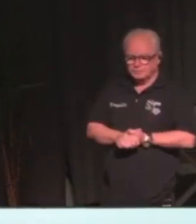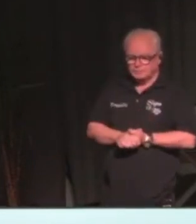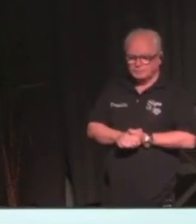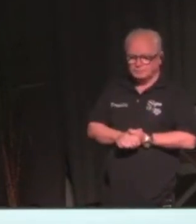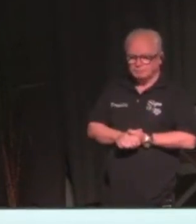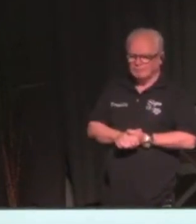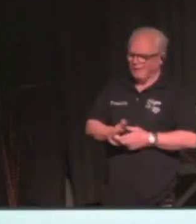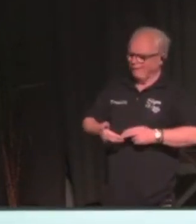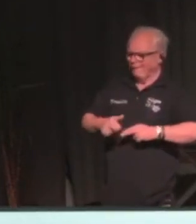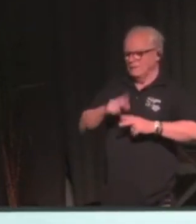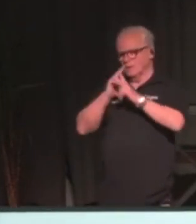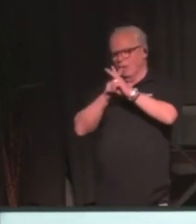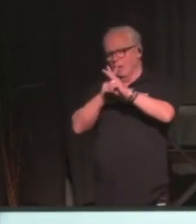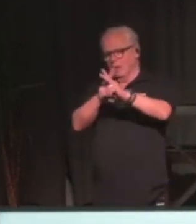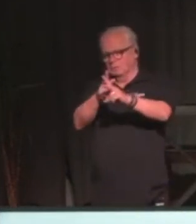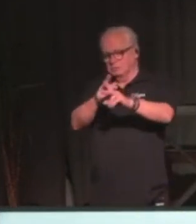You see, if that anger,